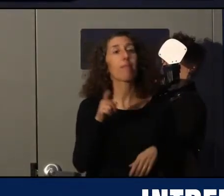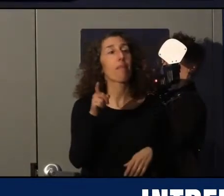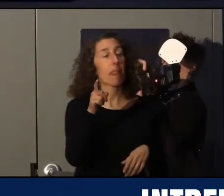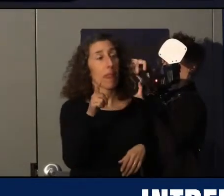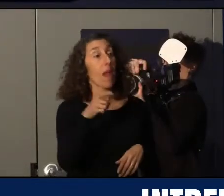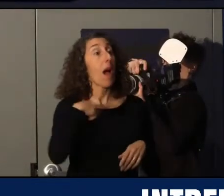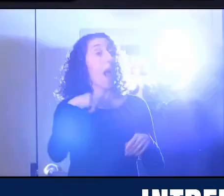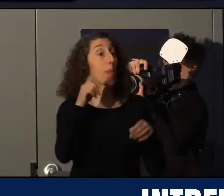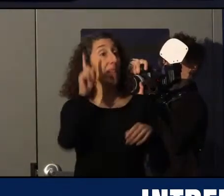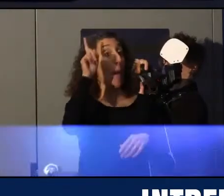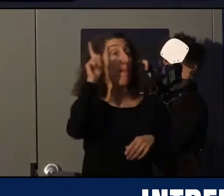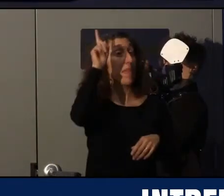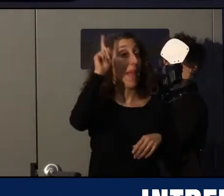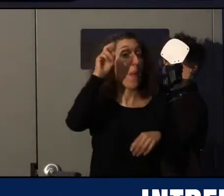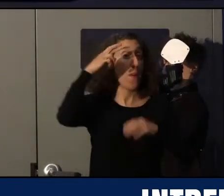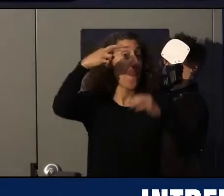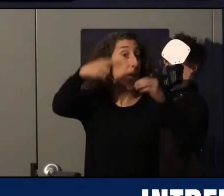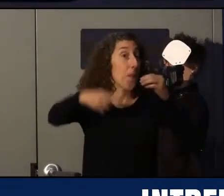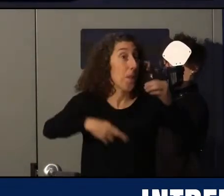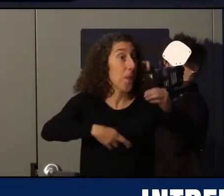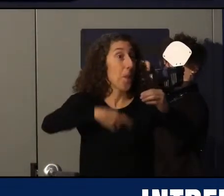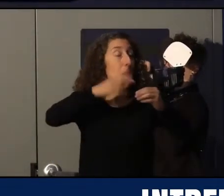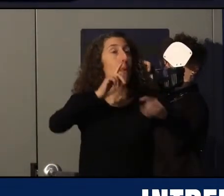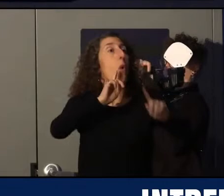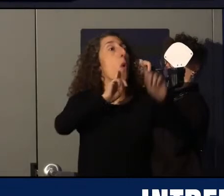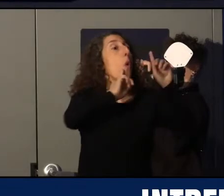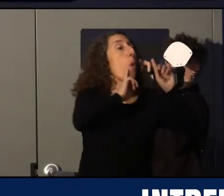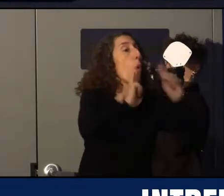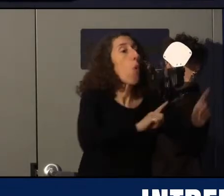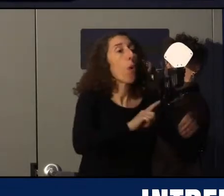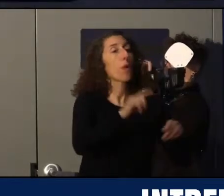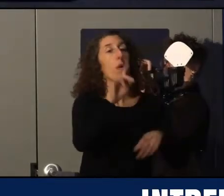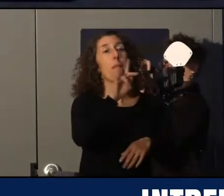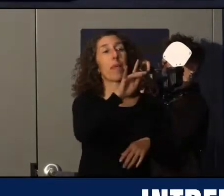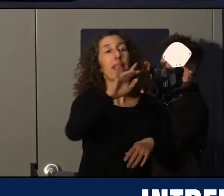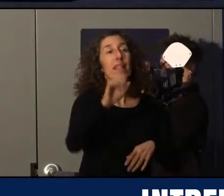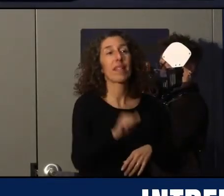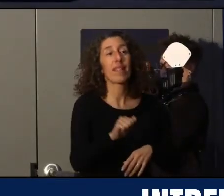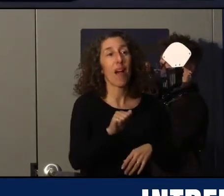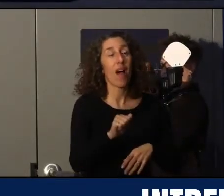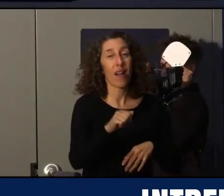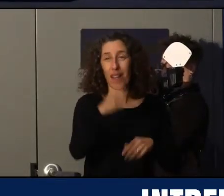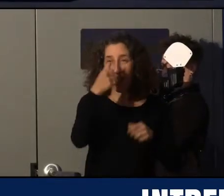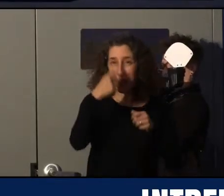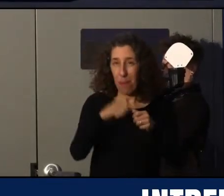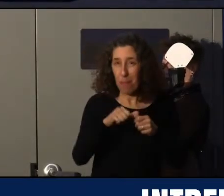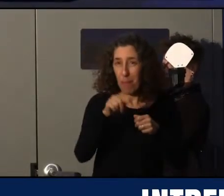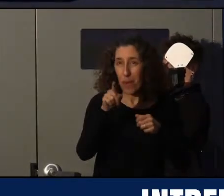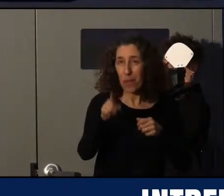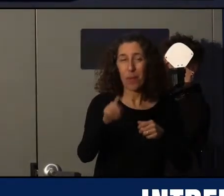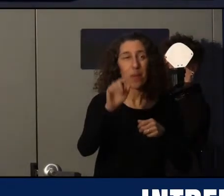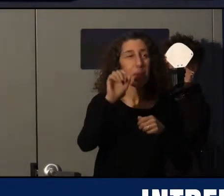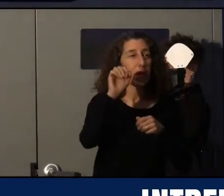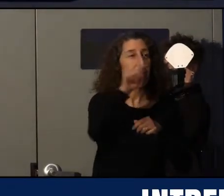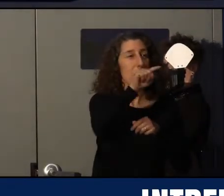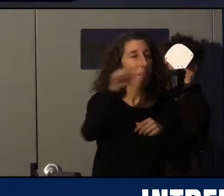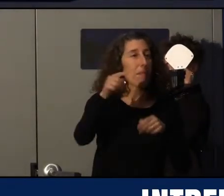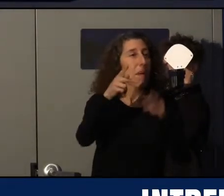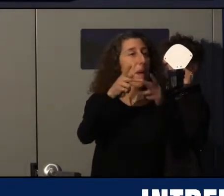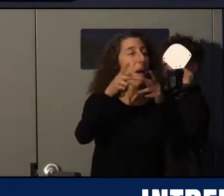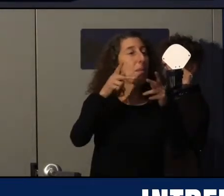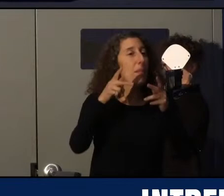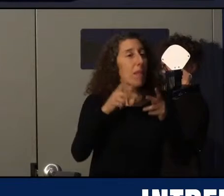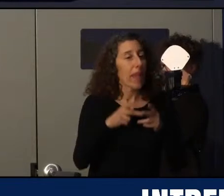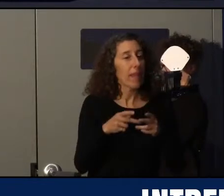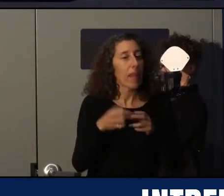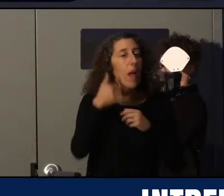space on landing day before we closed the computer. I put my order in at Abatino's. Remember that place? And that was... It doesn't exist anymore.